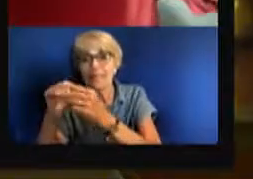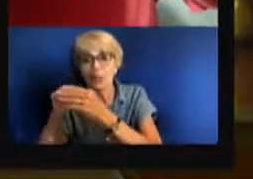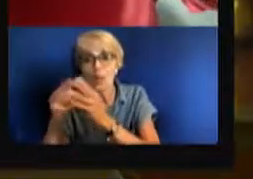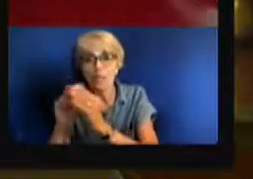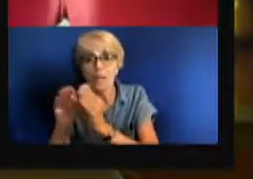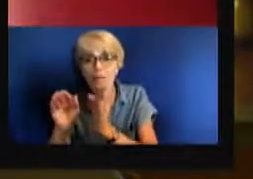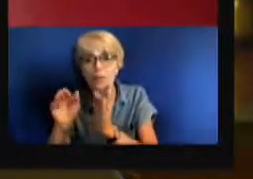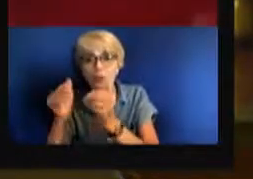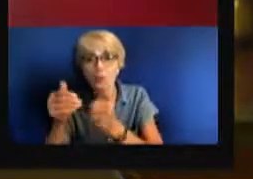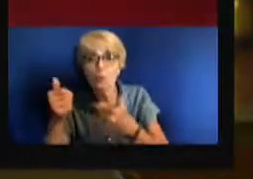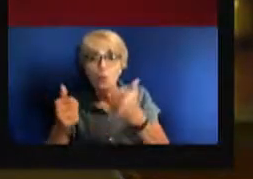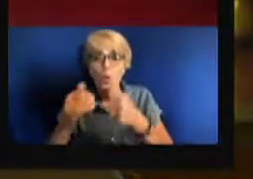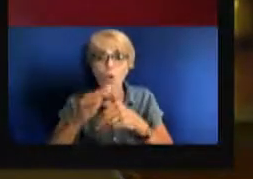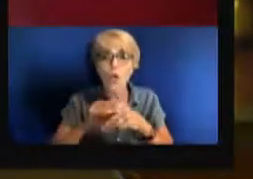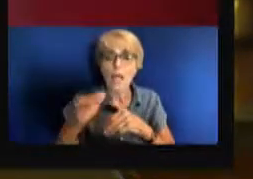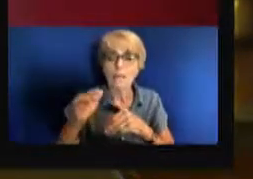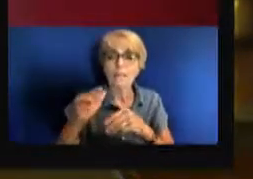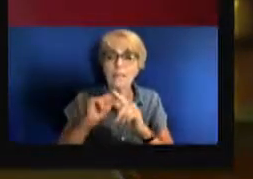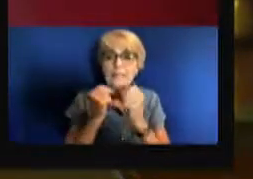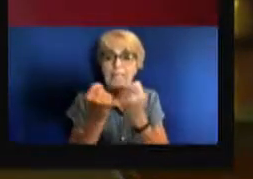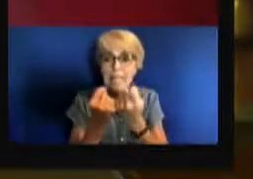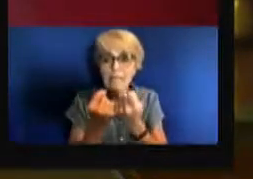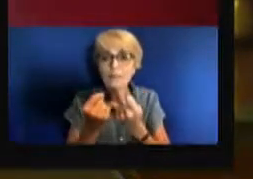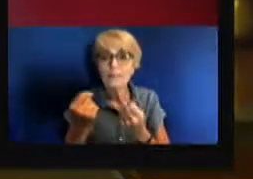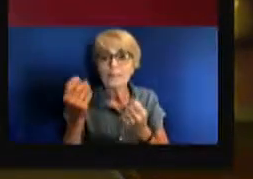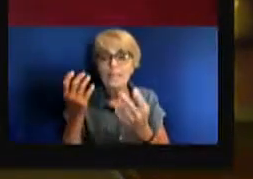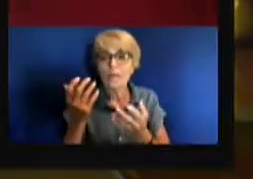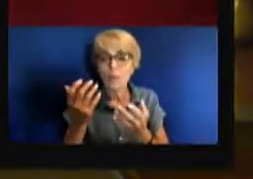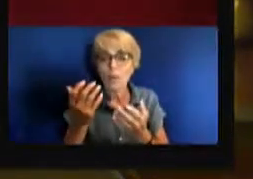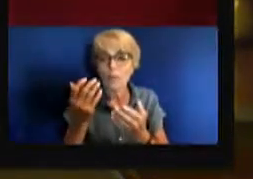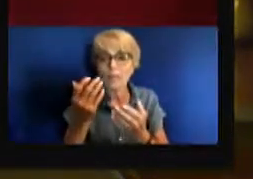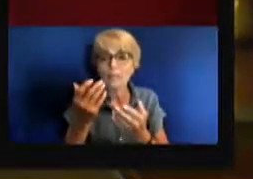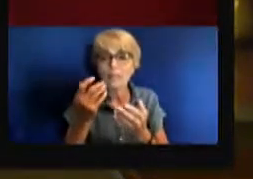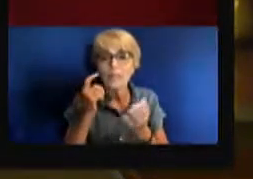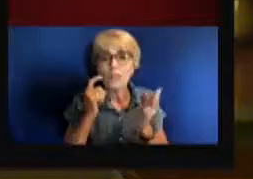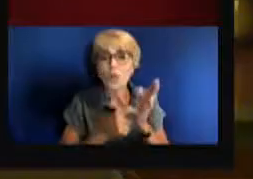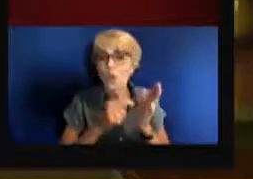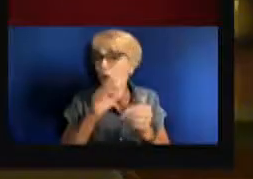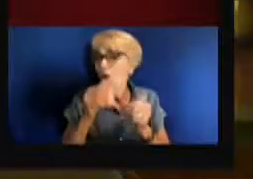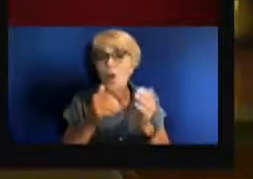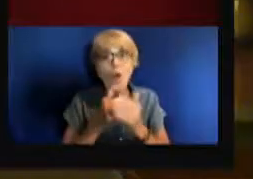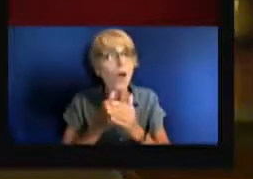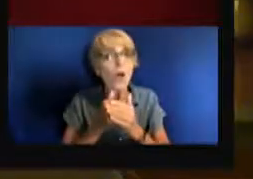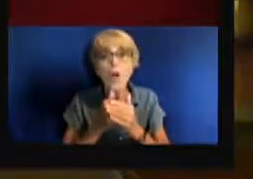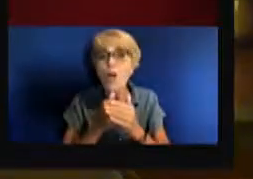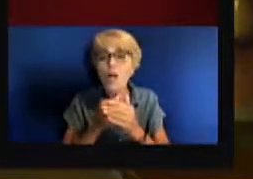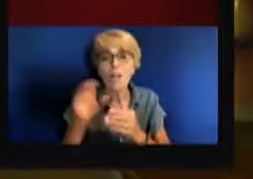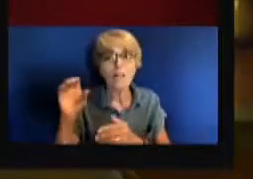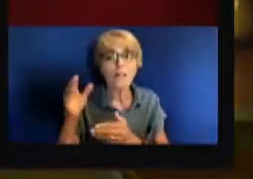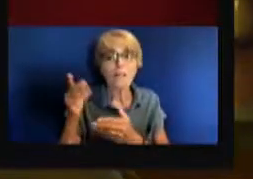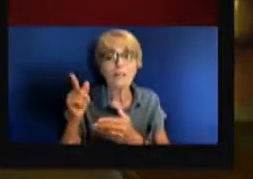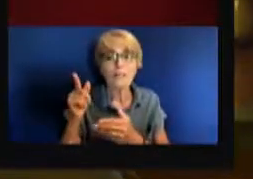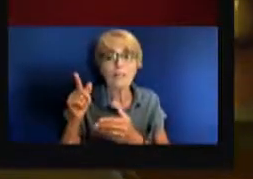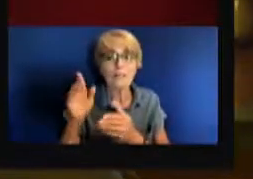on Teams. And I wanted to note that not all solicitation types are required and subject to public bid openings. So